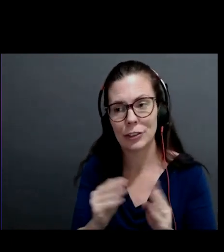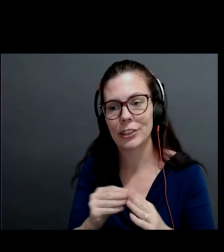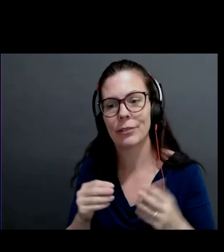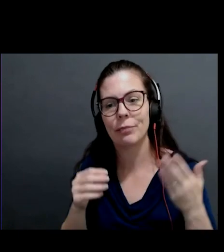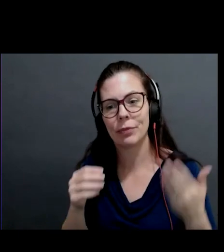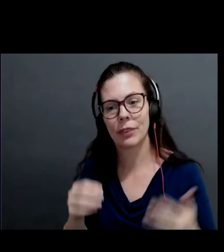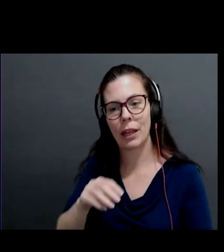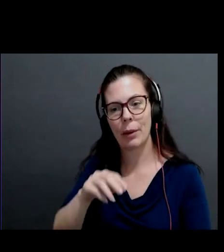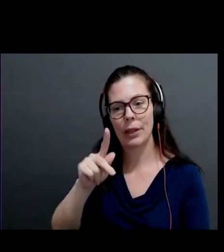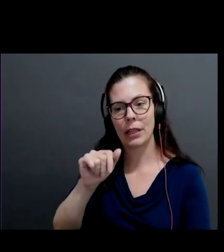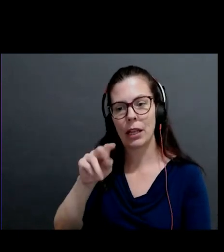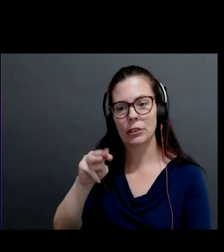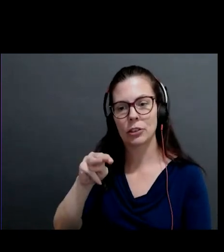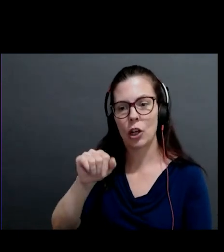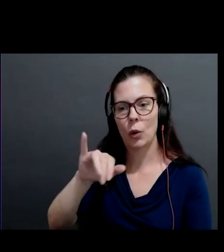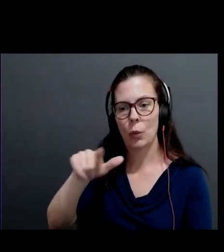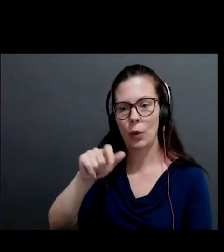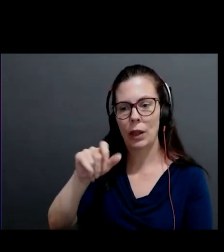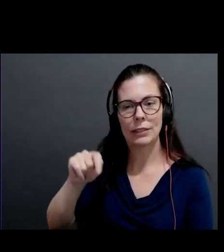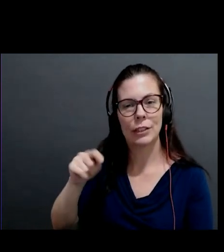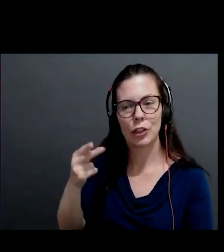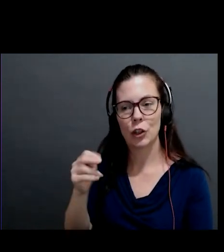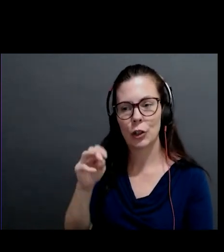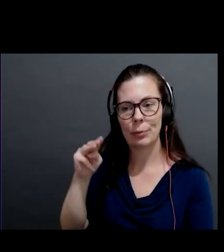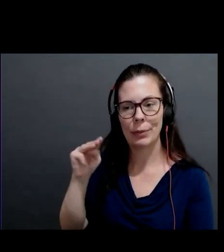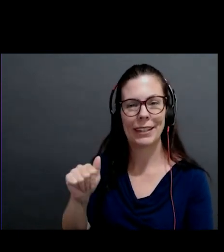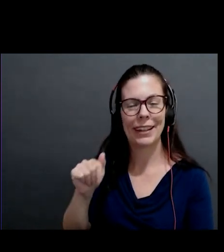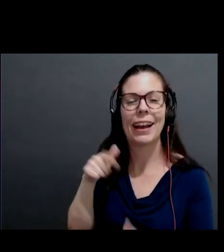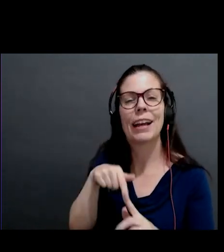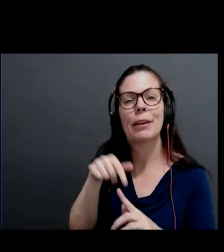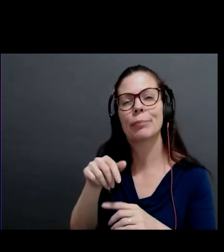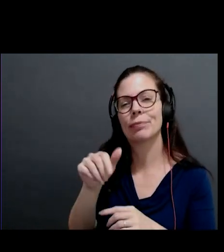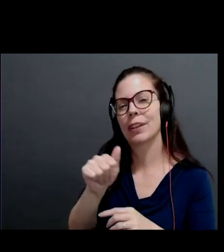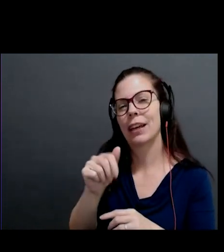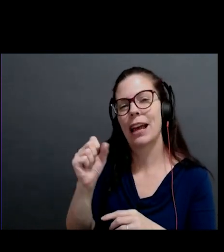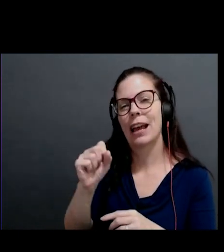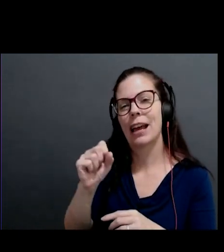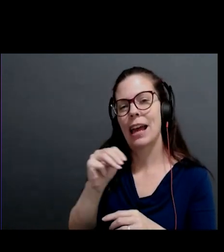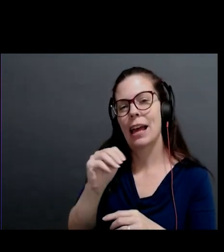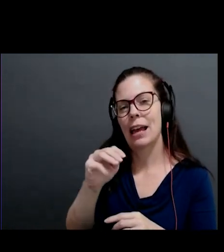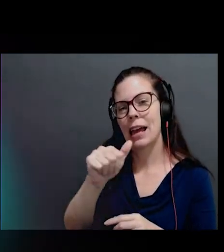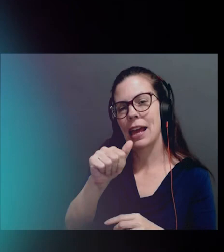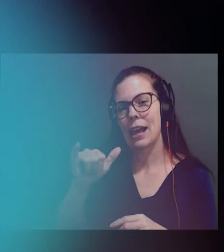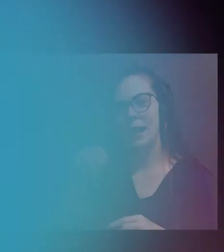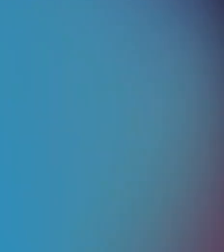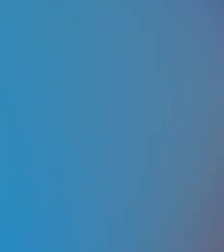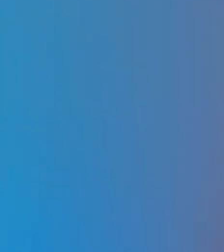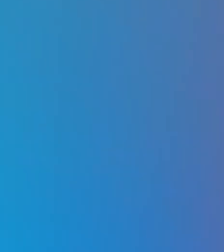Senior AML Specialist for Amazon Web Services. Hope to see you again in the next session. Thank you.